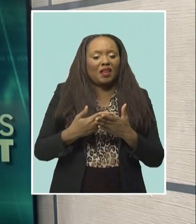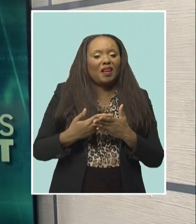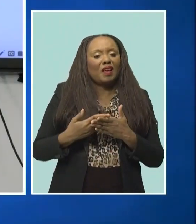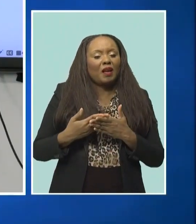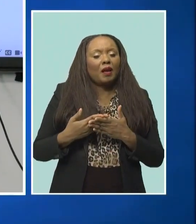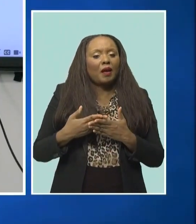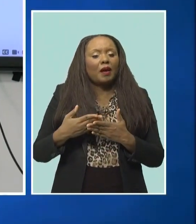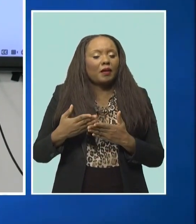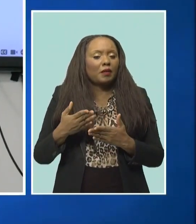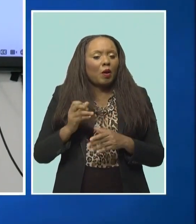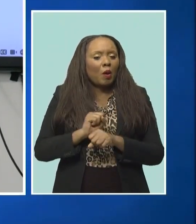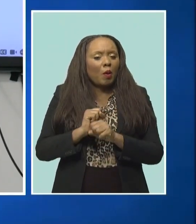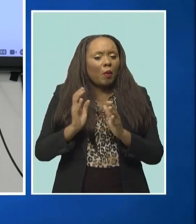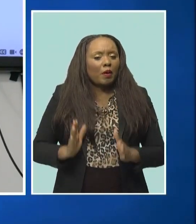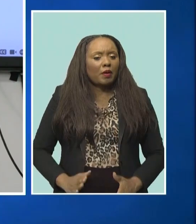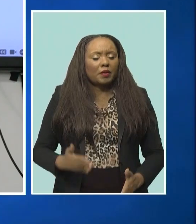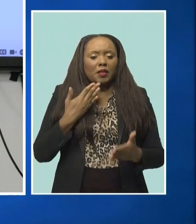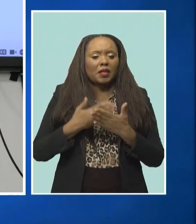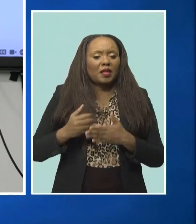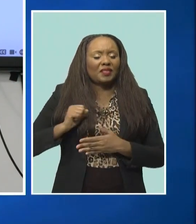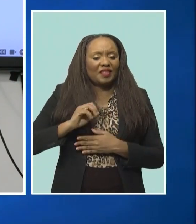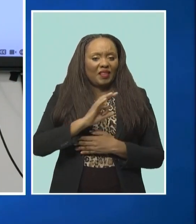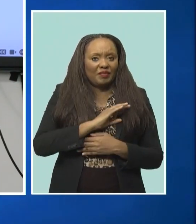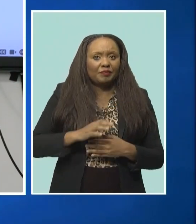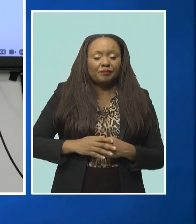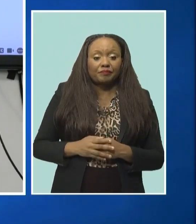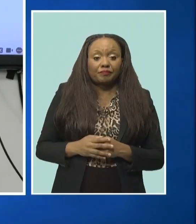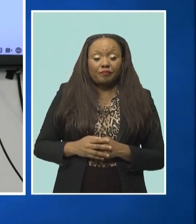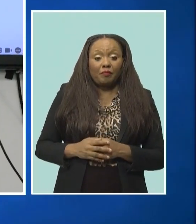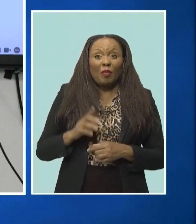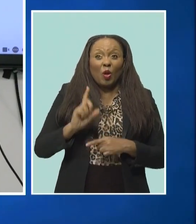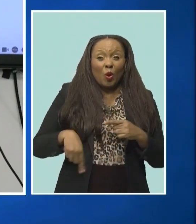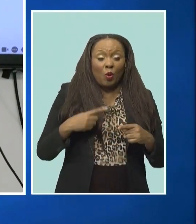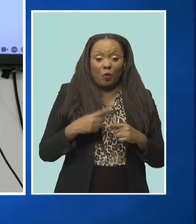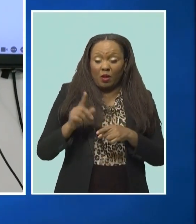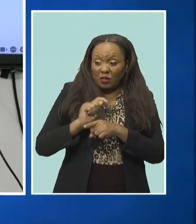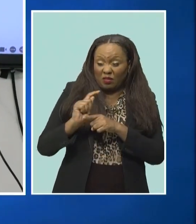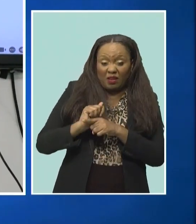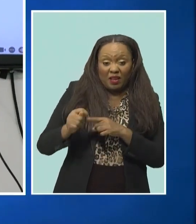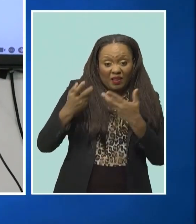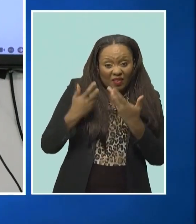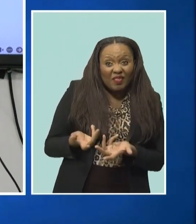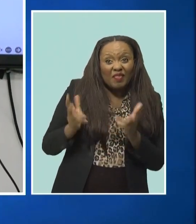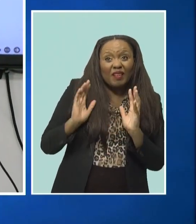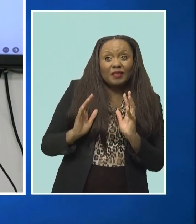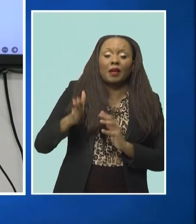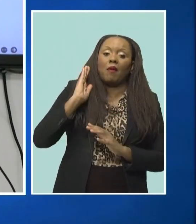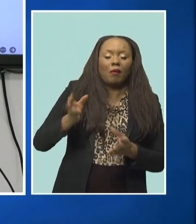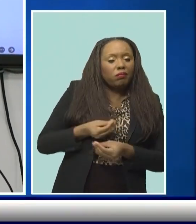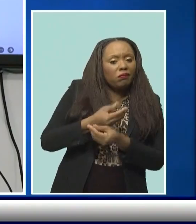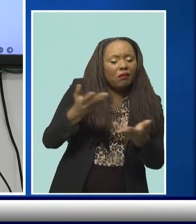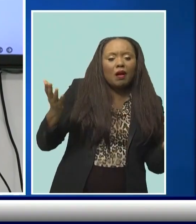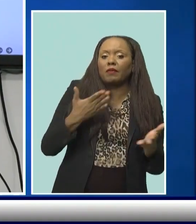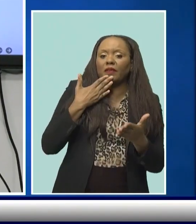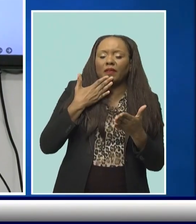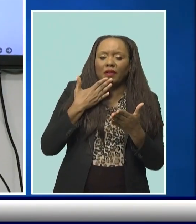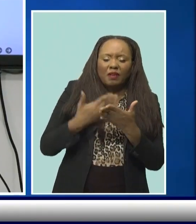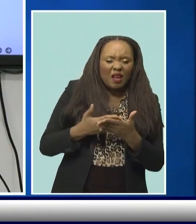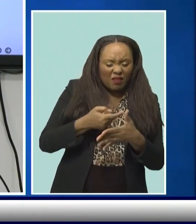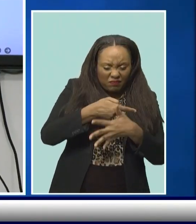partnership with the Education Ministry and Bryden Stokes. And during the launch, Minister of Youth, Sports and Community Empowerment, Charles